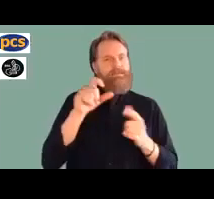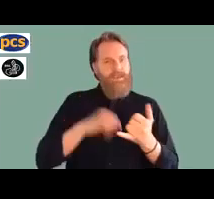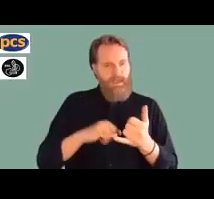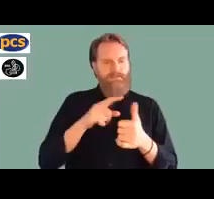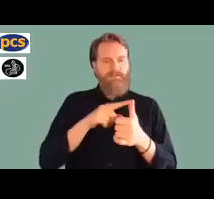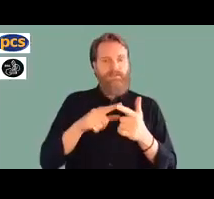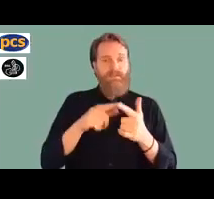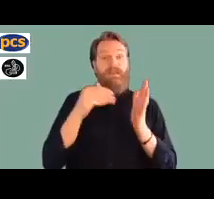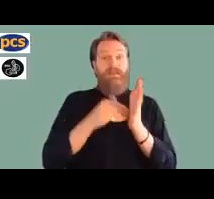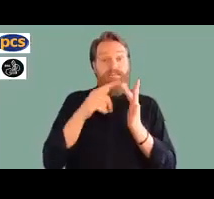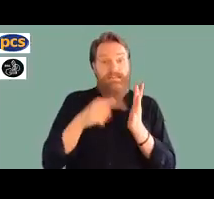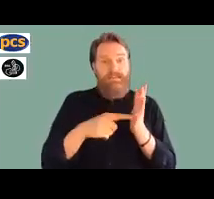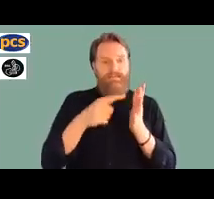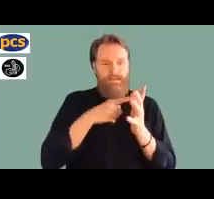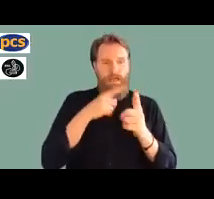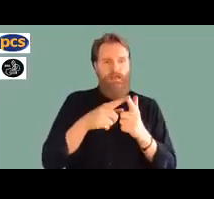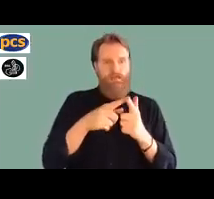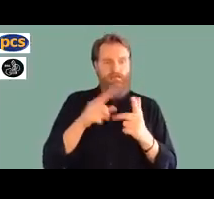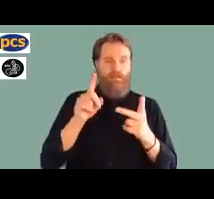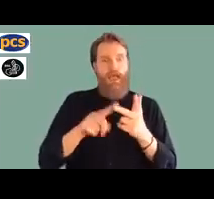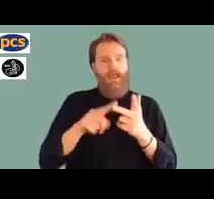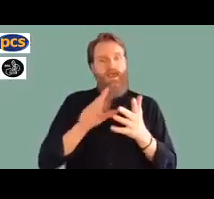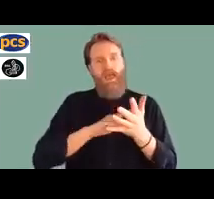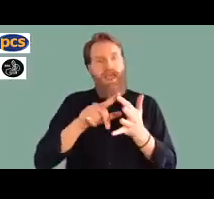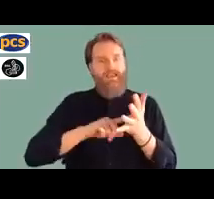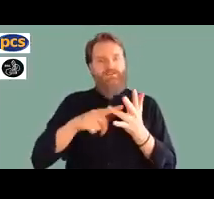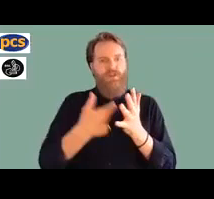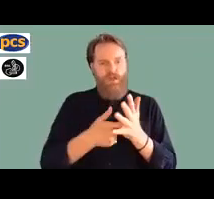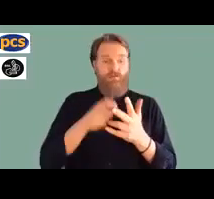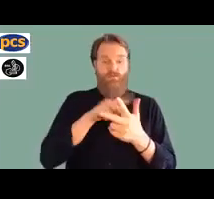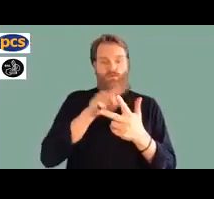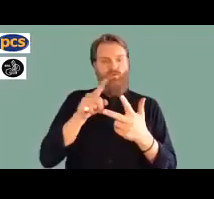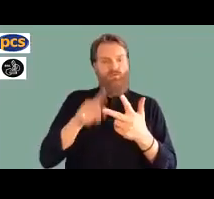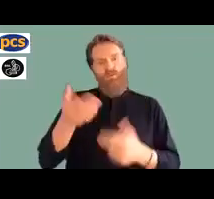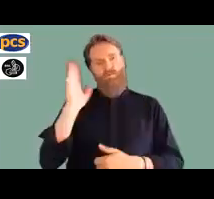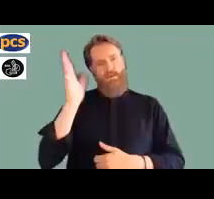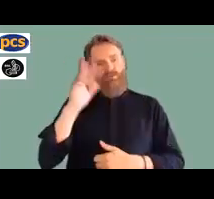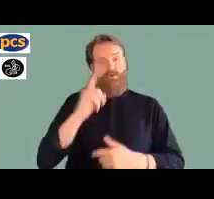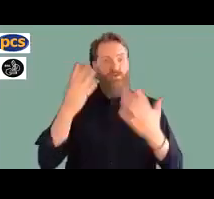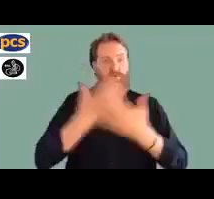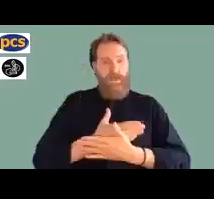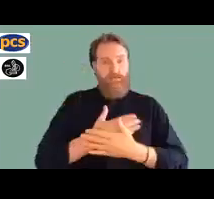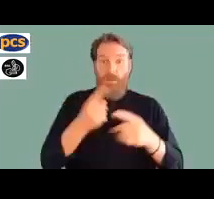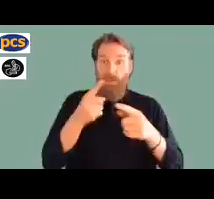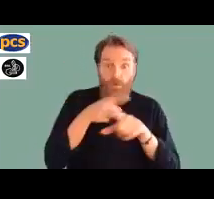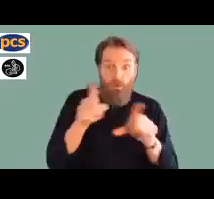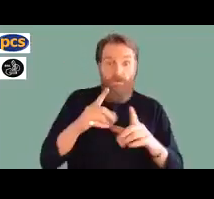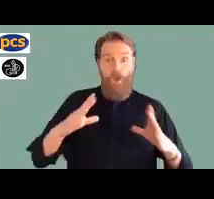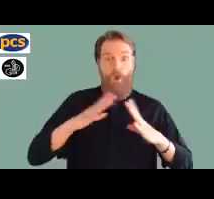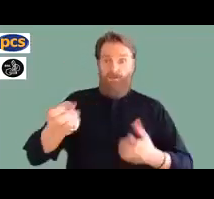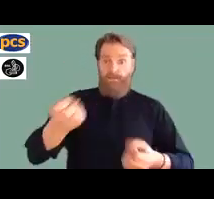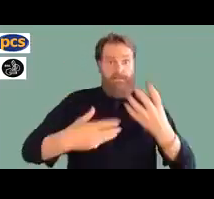And Hector Wesley, who's a member of the National Executive Committee, will be speaking to you as well. And if lots of you have submitted your questions in advance, we'll take some of